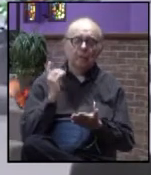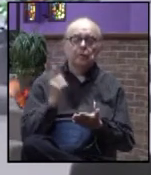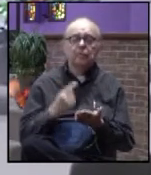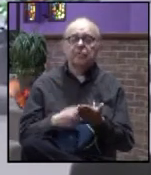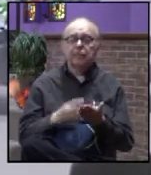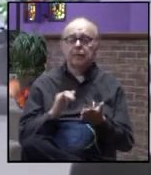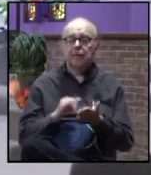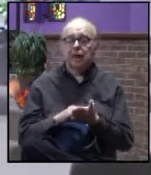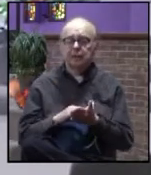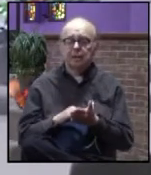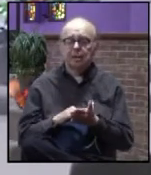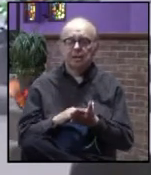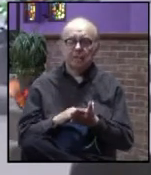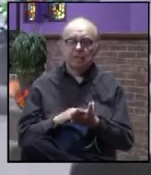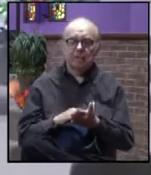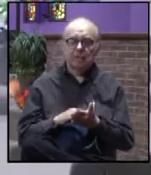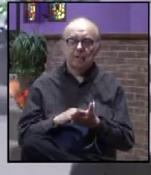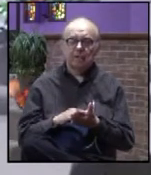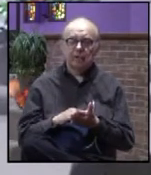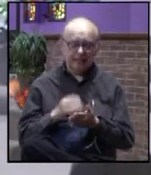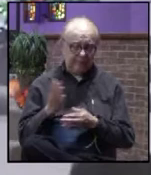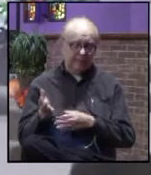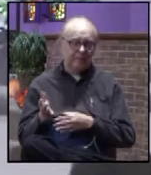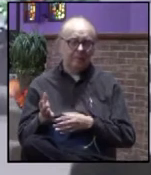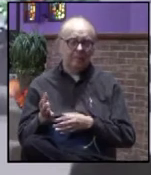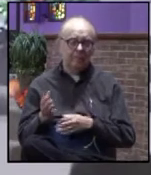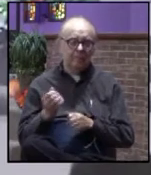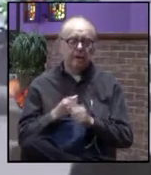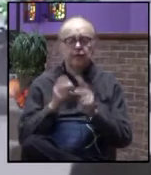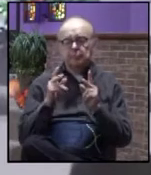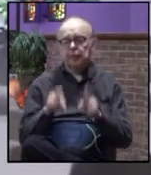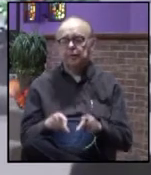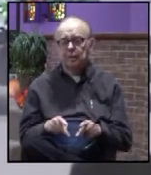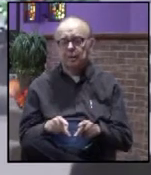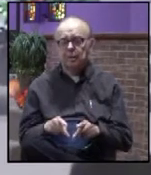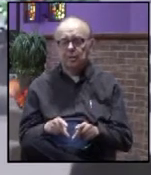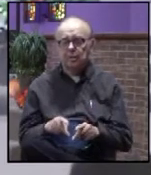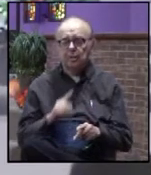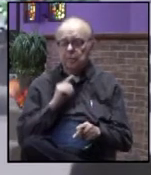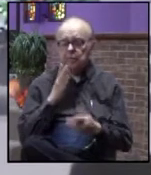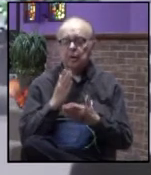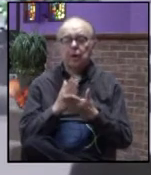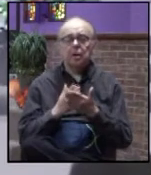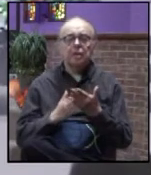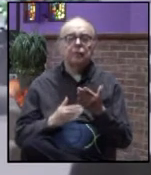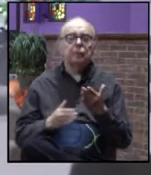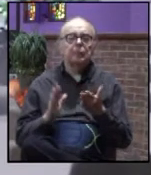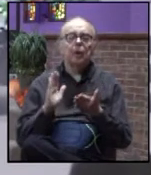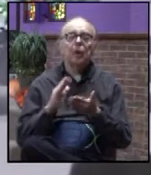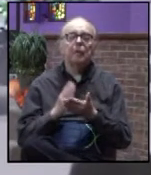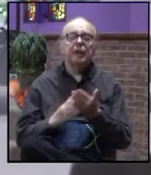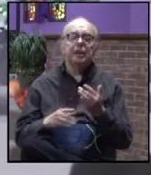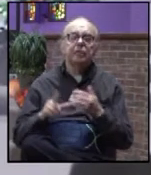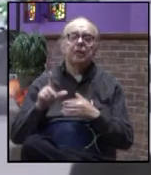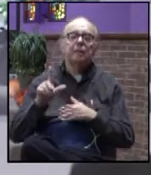about, is this. Each one of you are a little piece of Lego